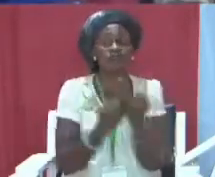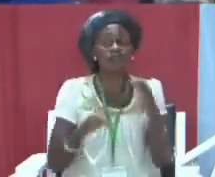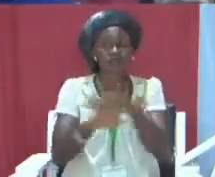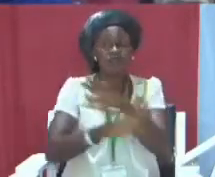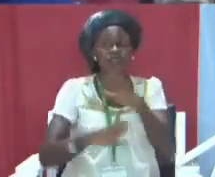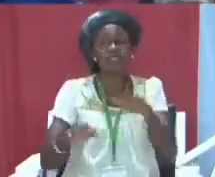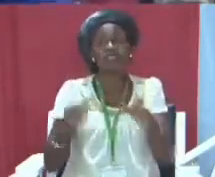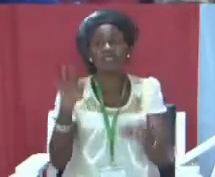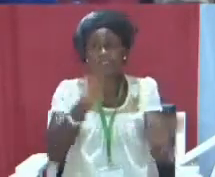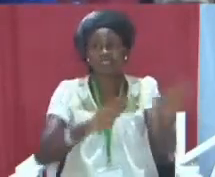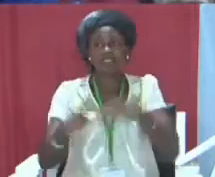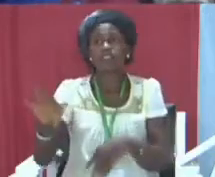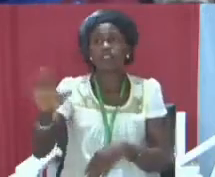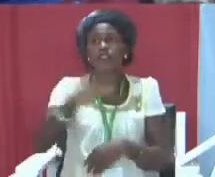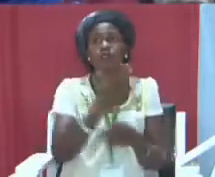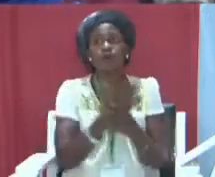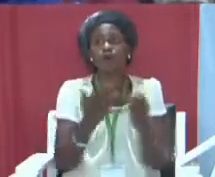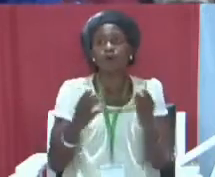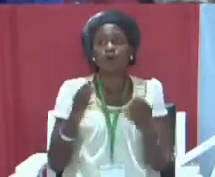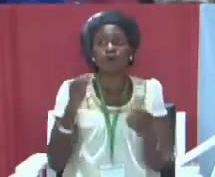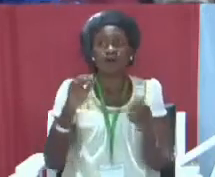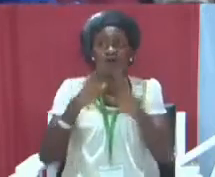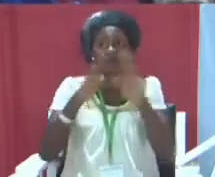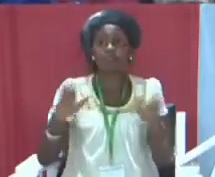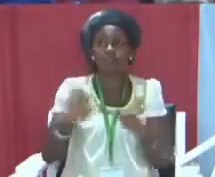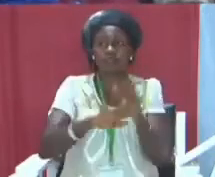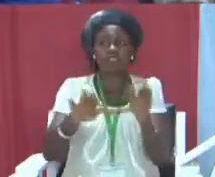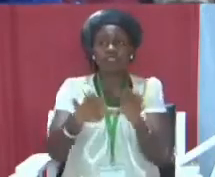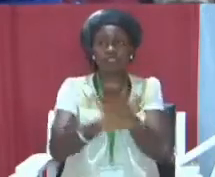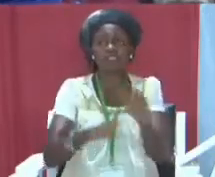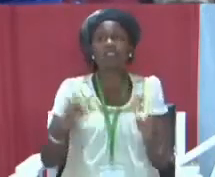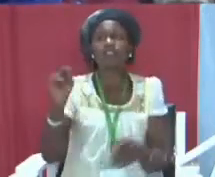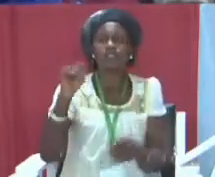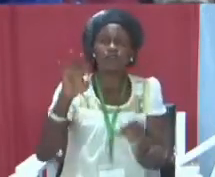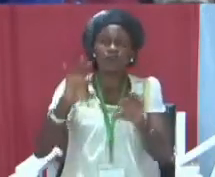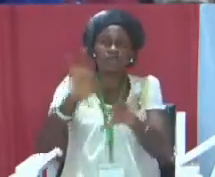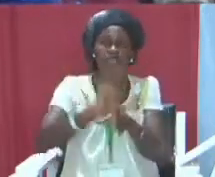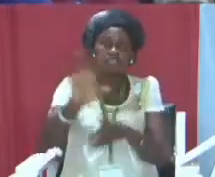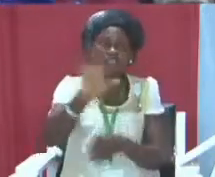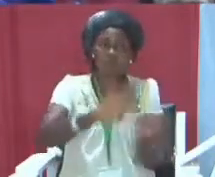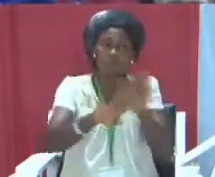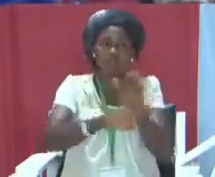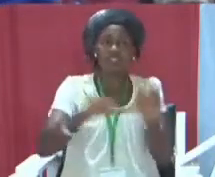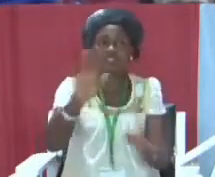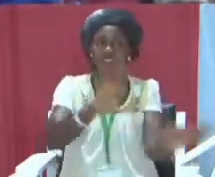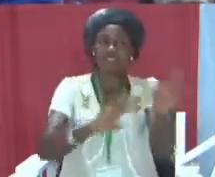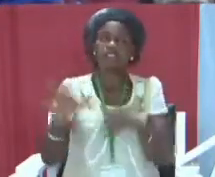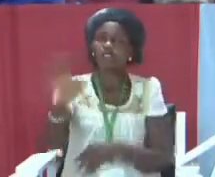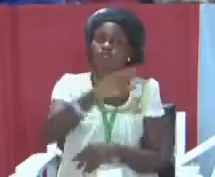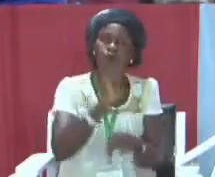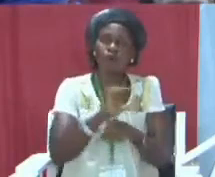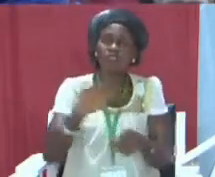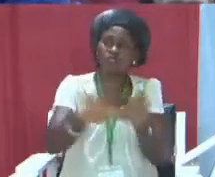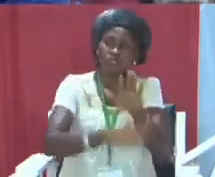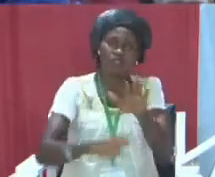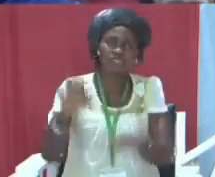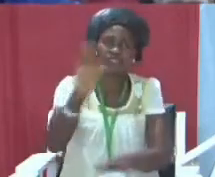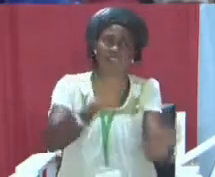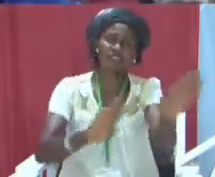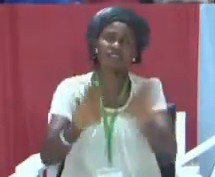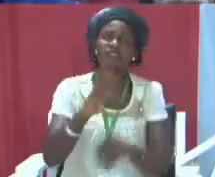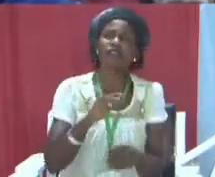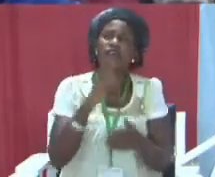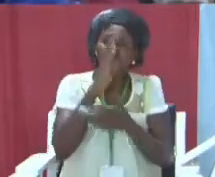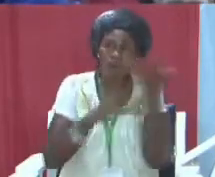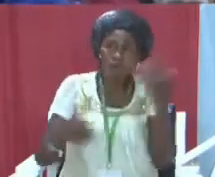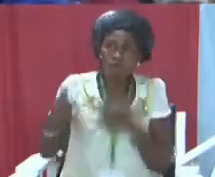siege. Your health is under a siege. Your career is under a siege. Your ministry is under a siege.